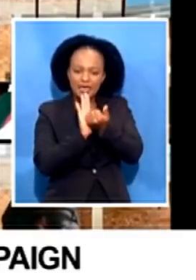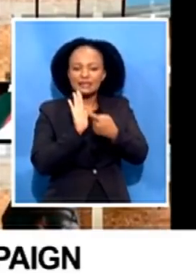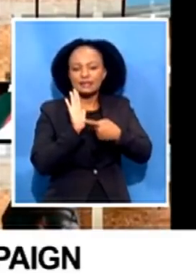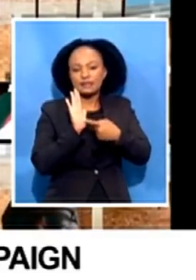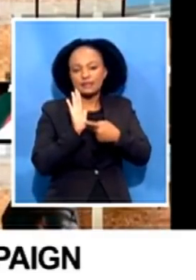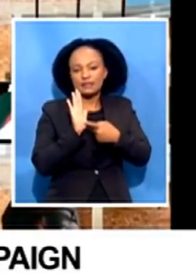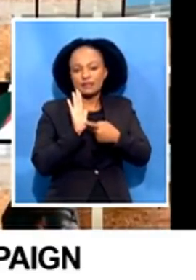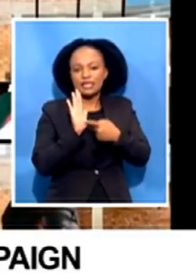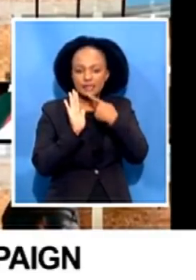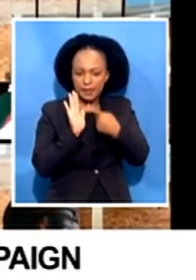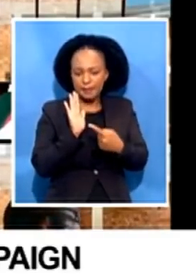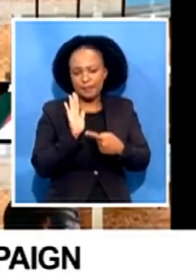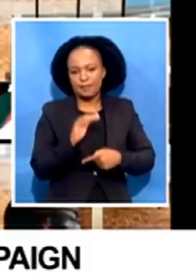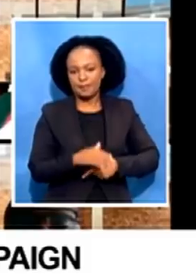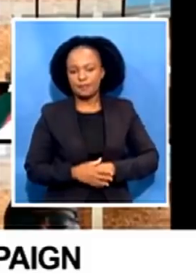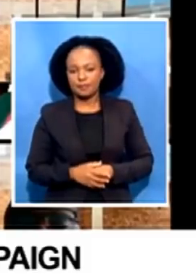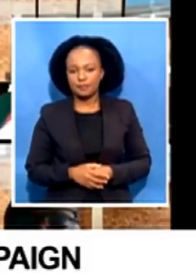It's in your jurisdiction.